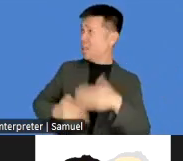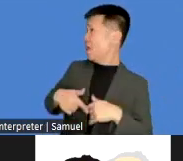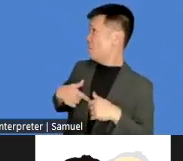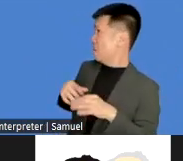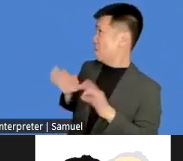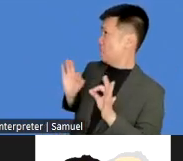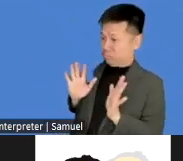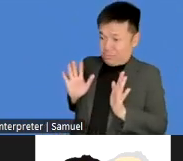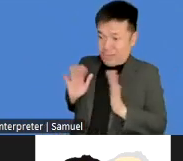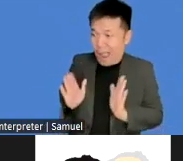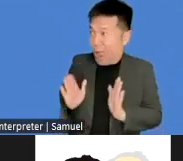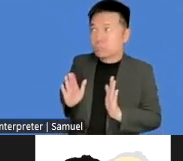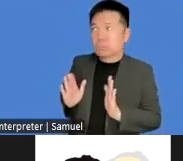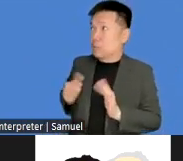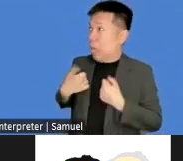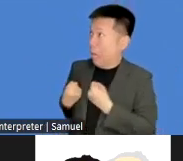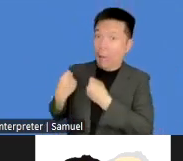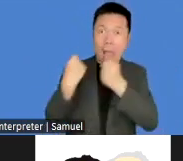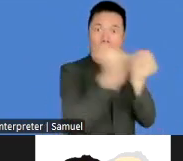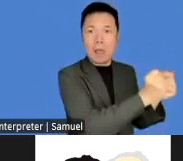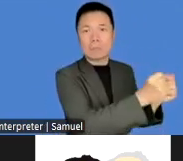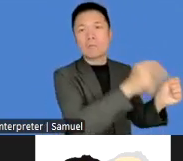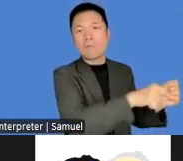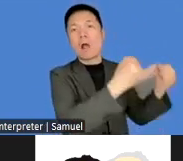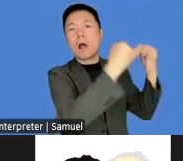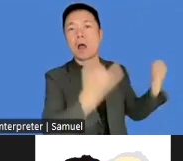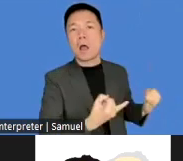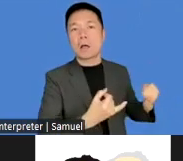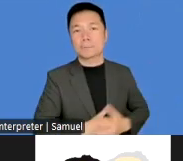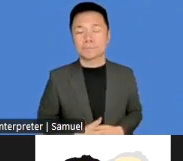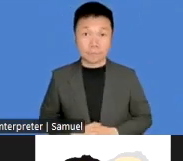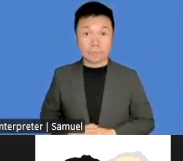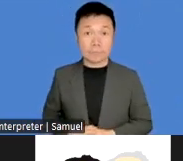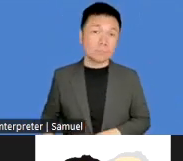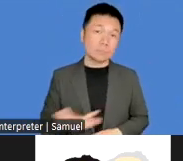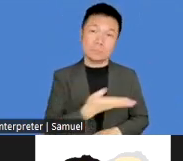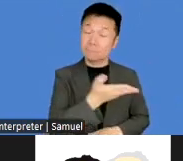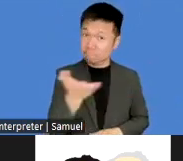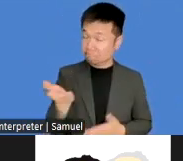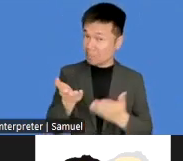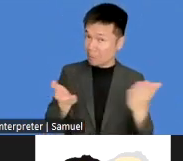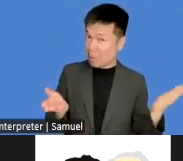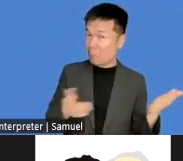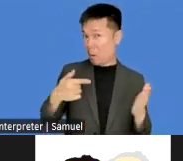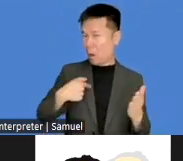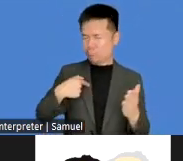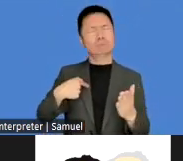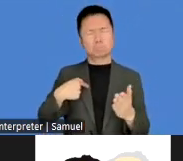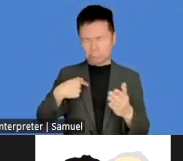The guidelines on deinstitutionalization recommend and strongly recommend